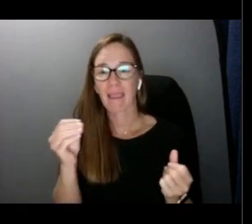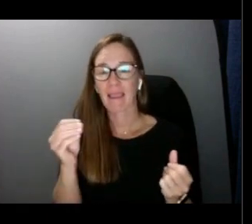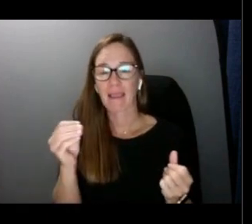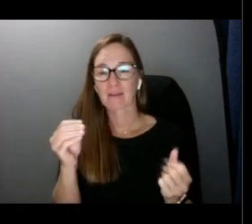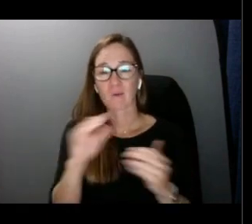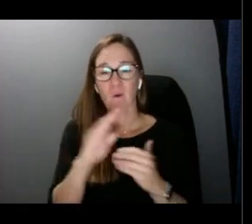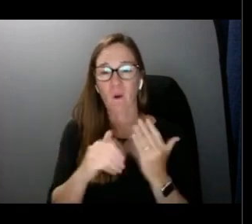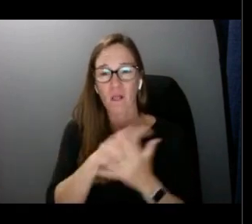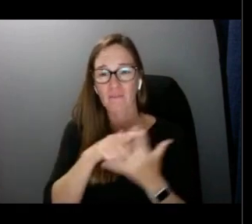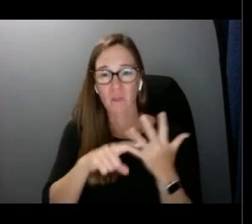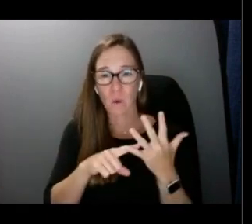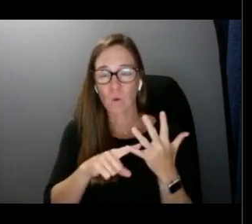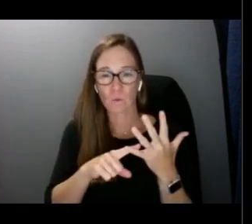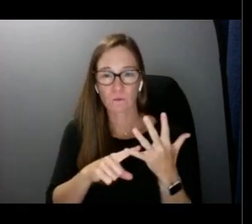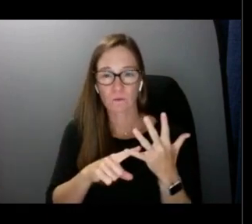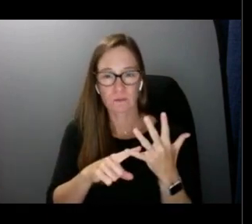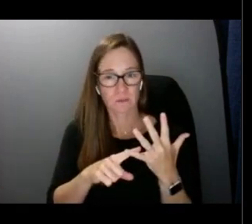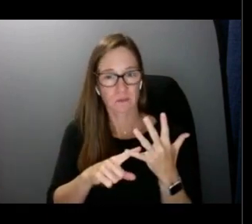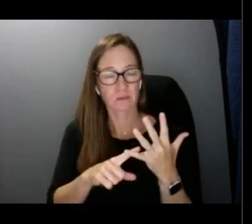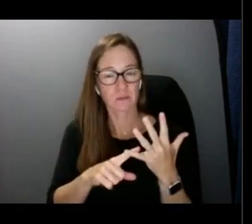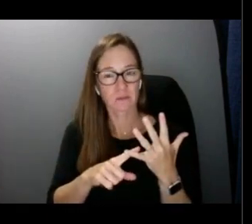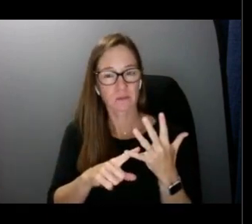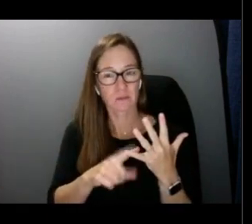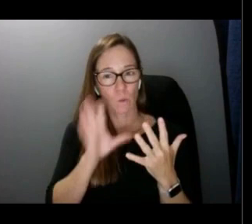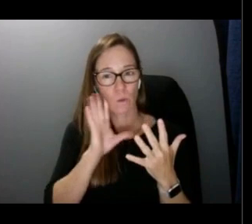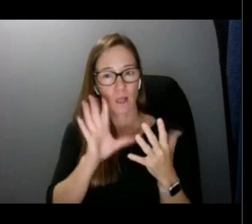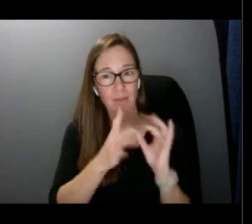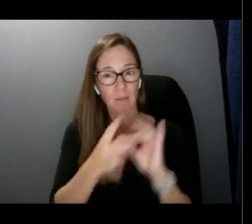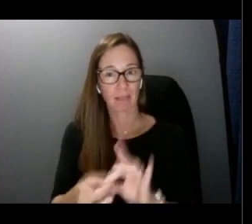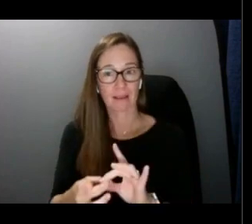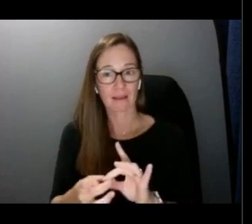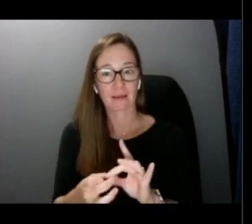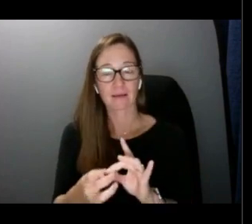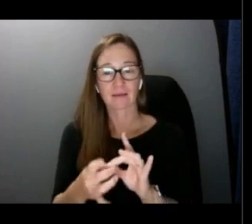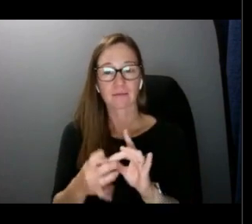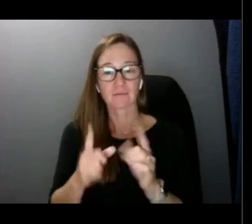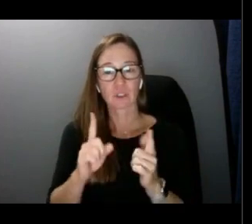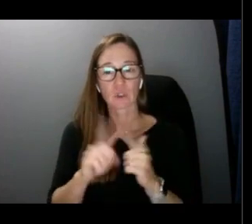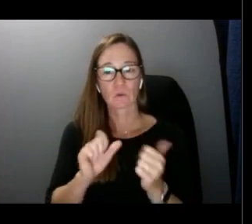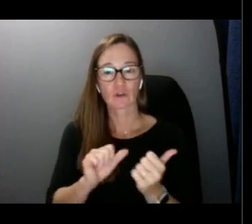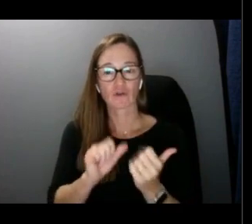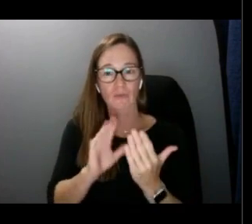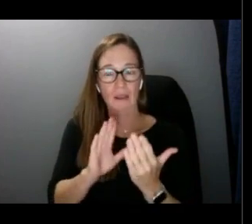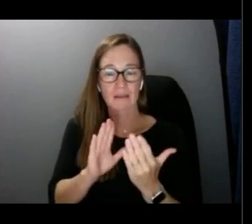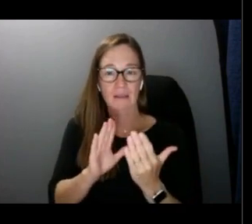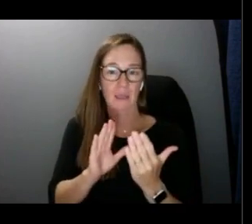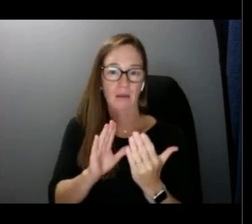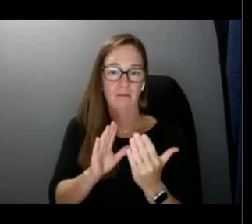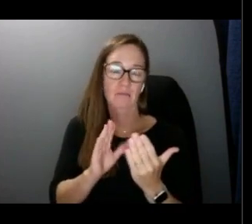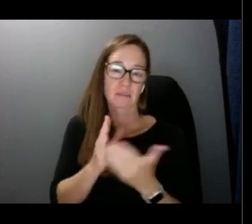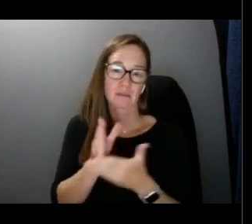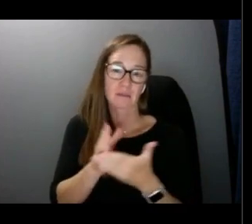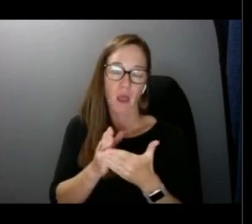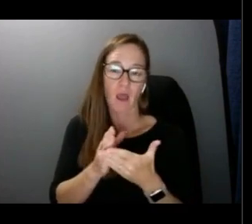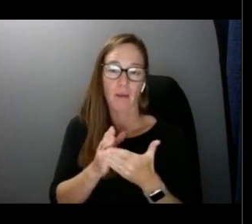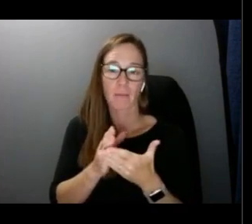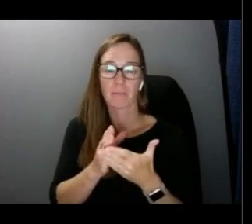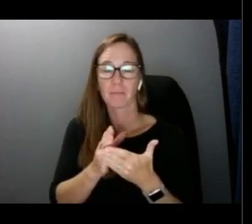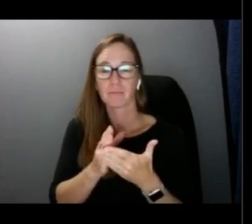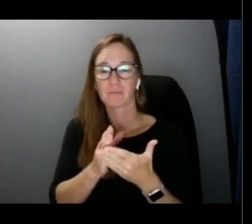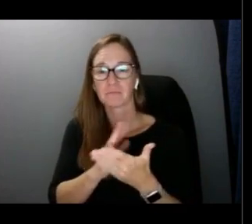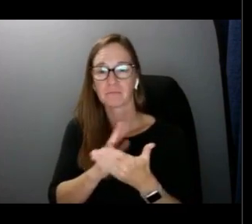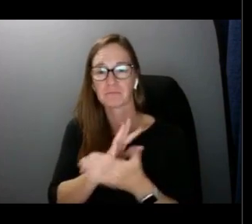All of these would be relevant to addressing some elements of